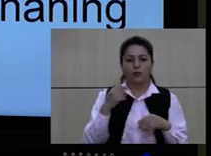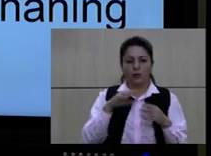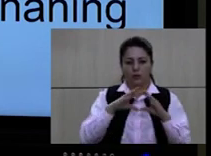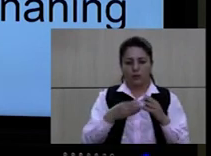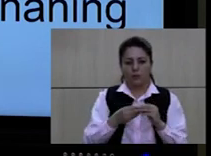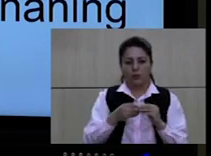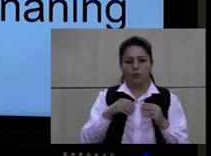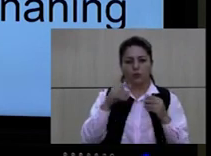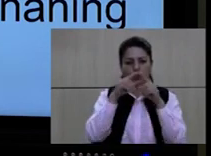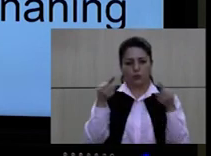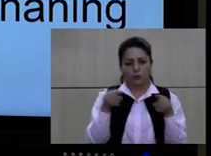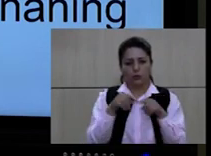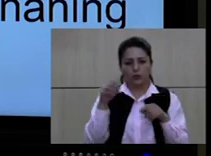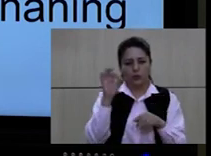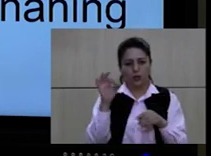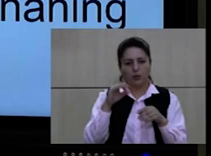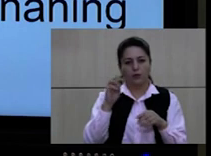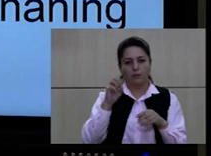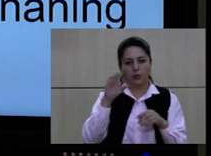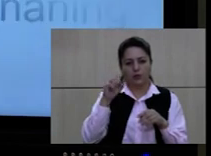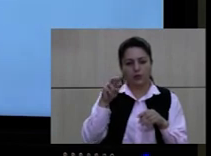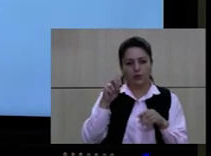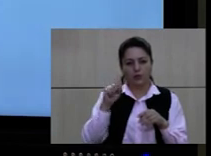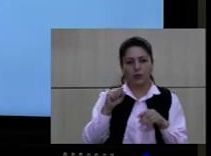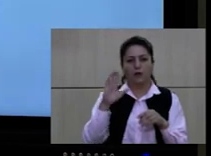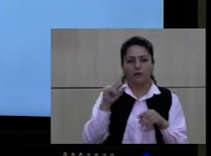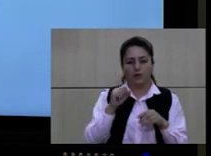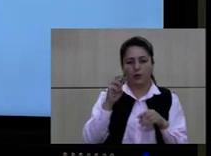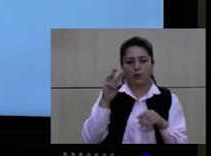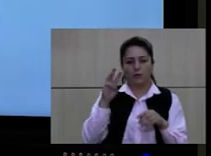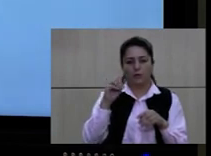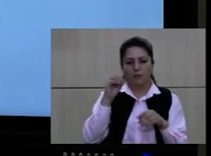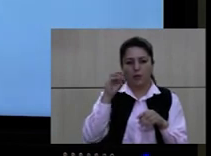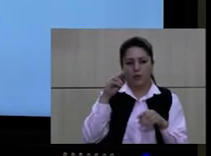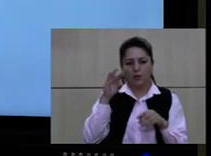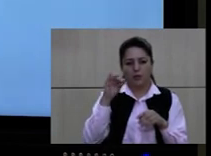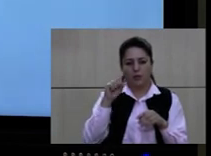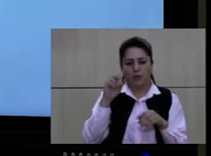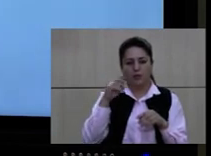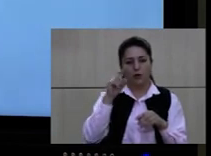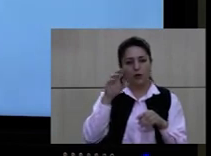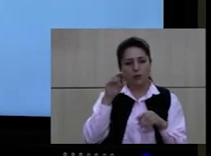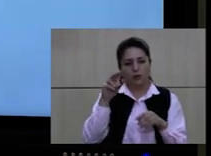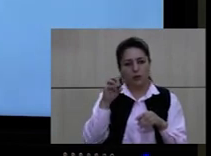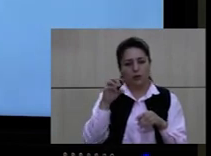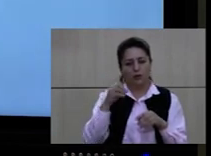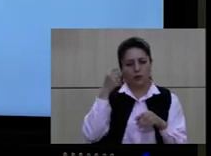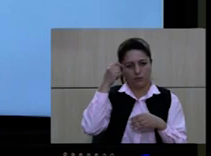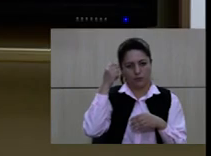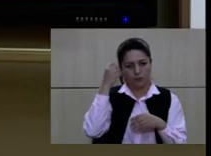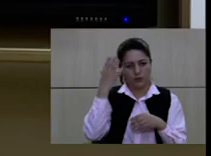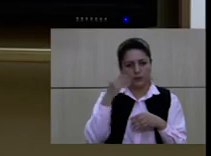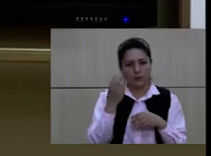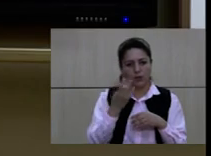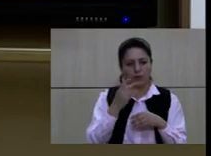uchburchak haqida masala va mediananing xossalarini biz albatta bilishimiz kerak. Birinchi